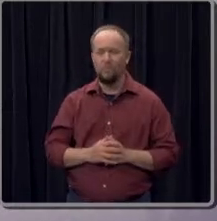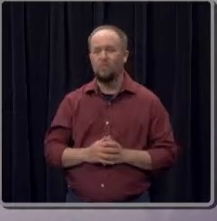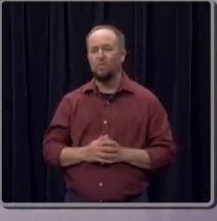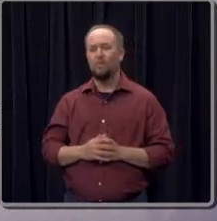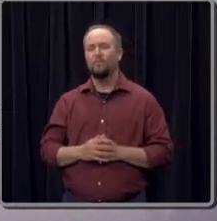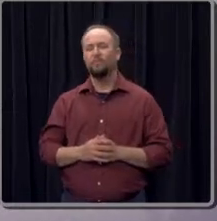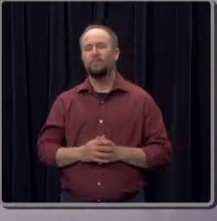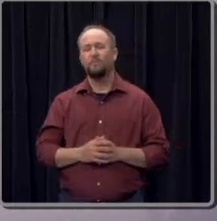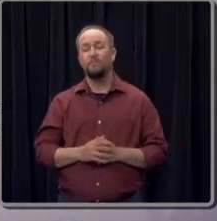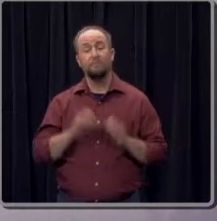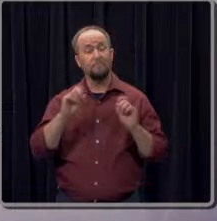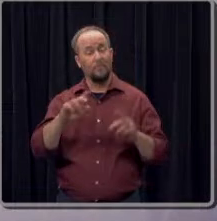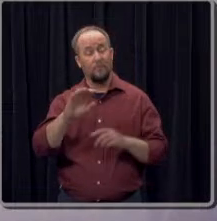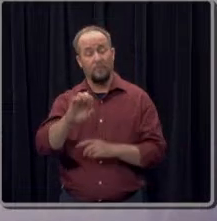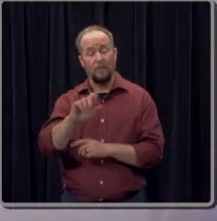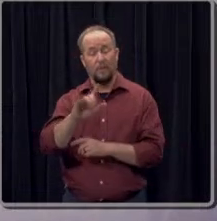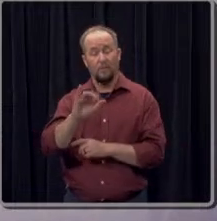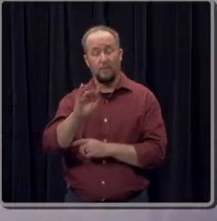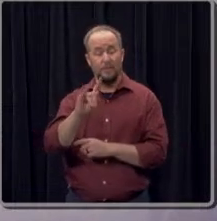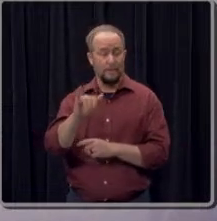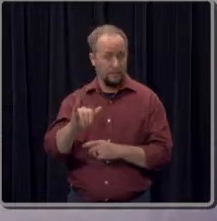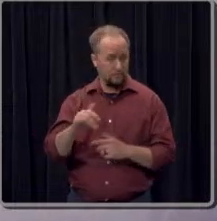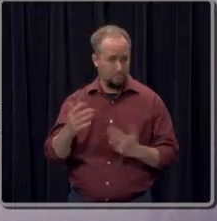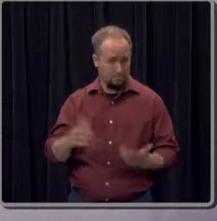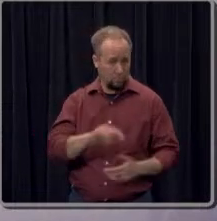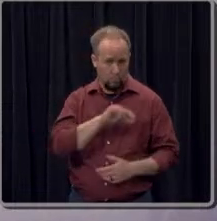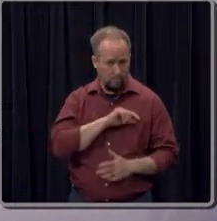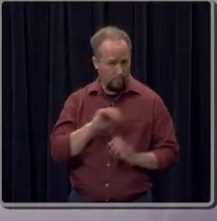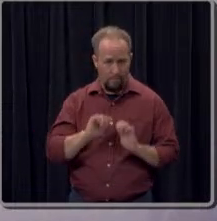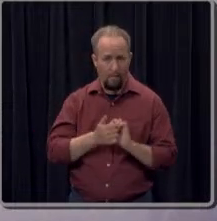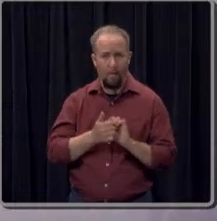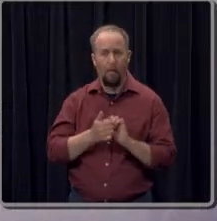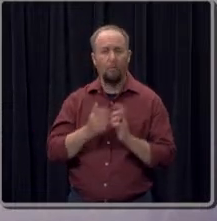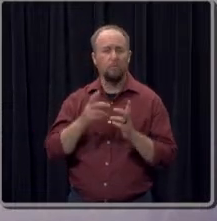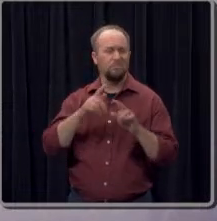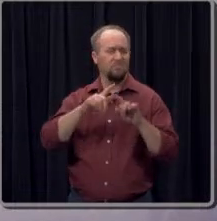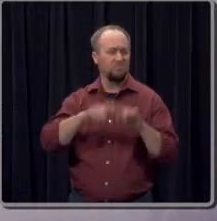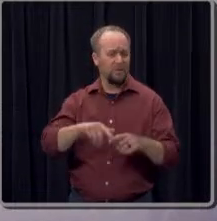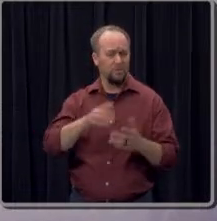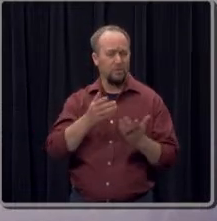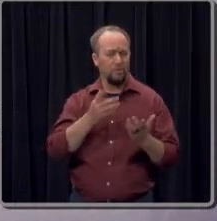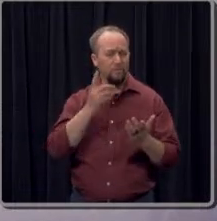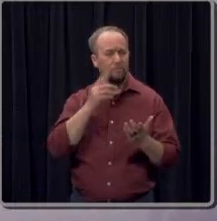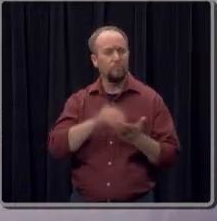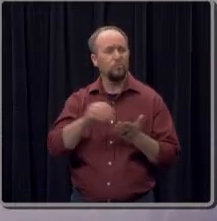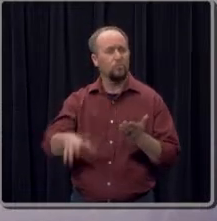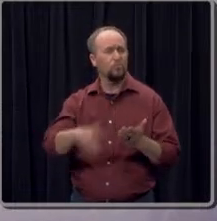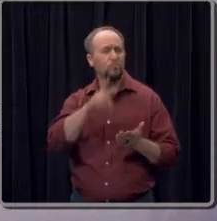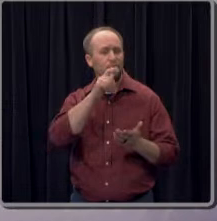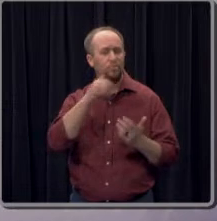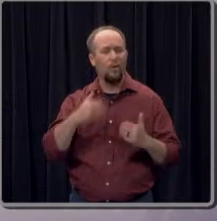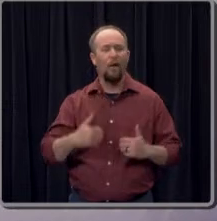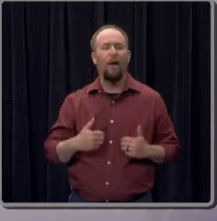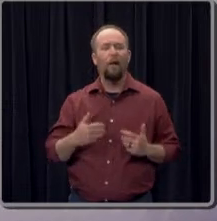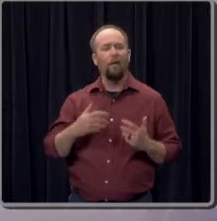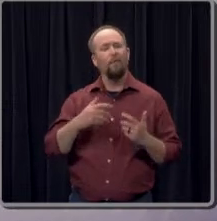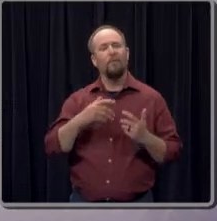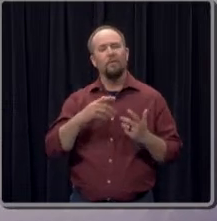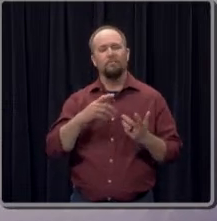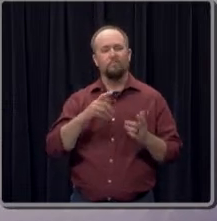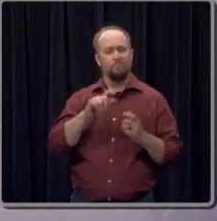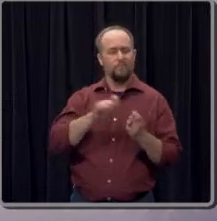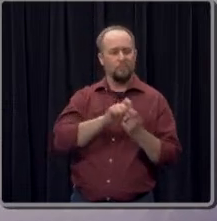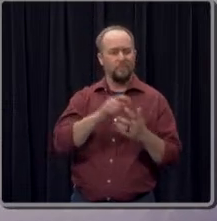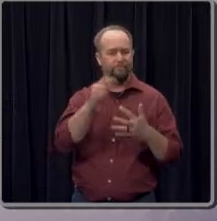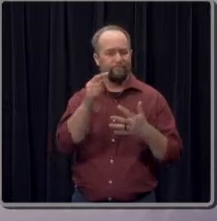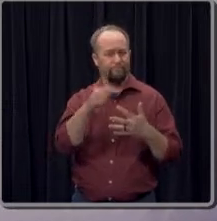All right, eligibility. Our program is based on serving children that have vulnerable at-risk criteria as well.